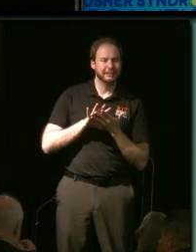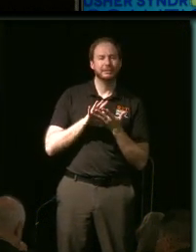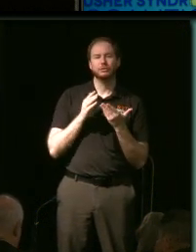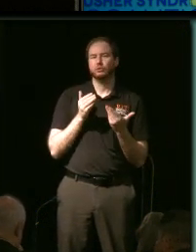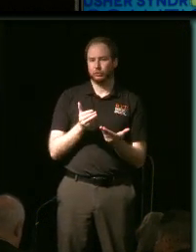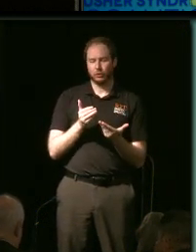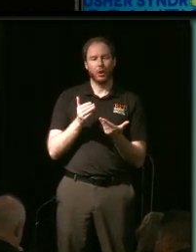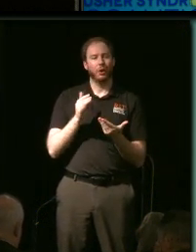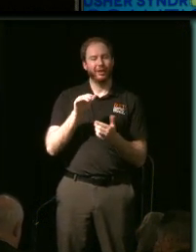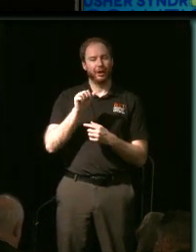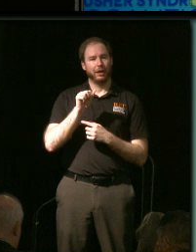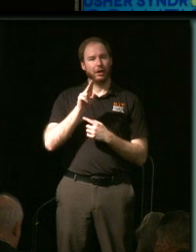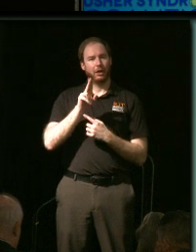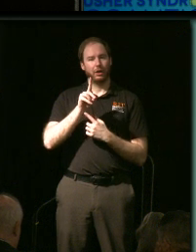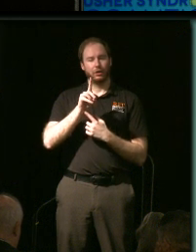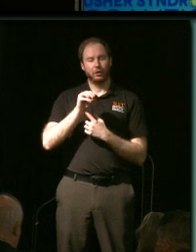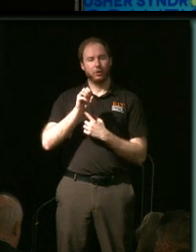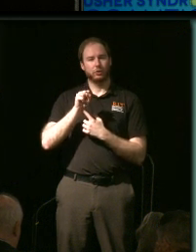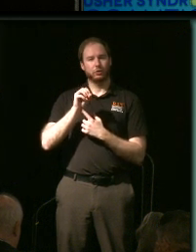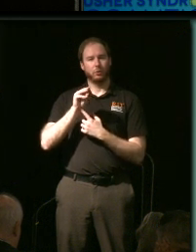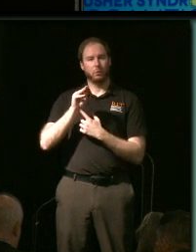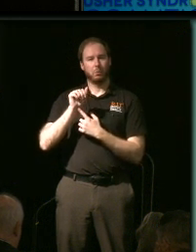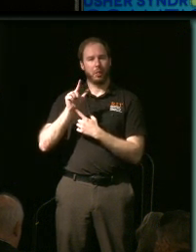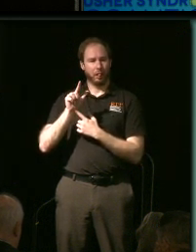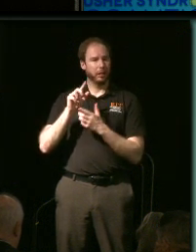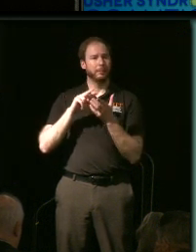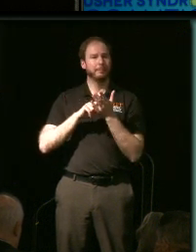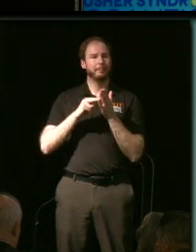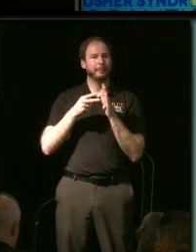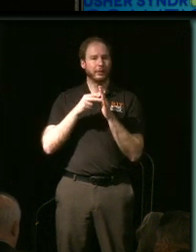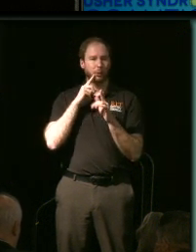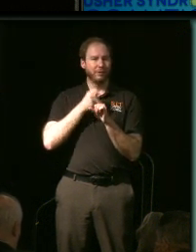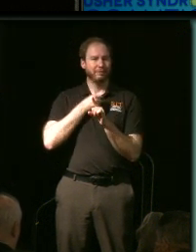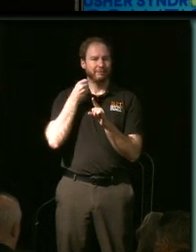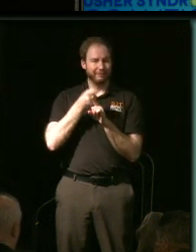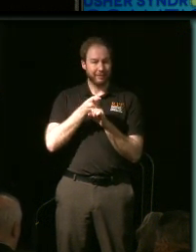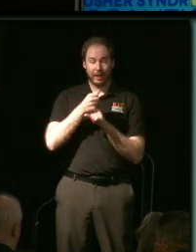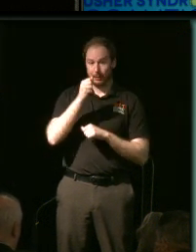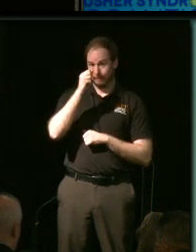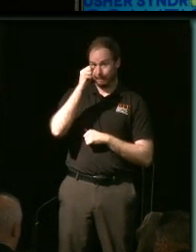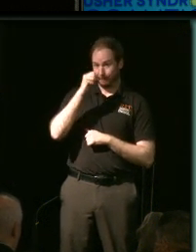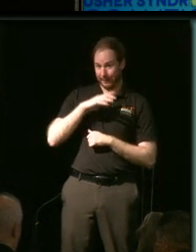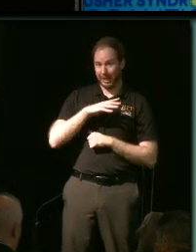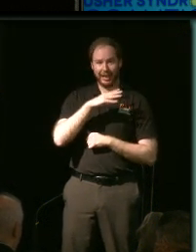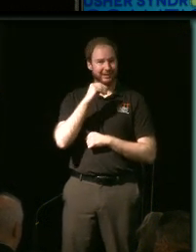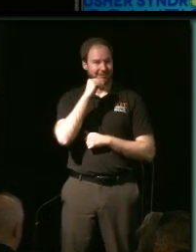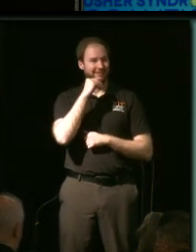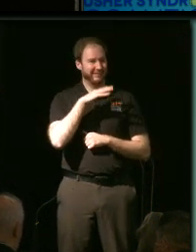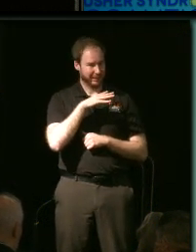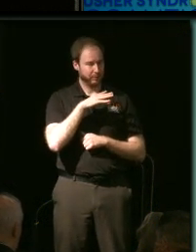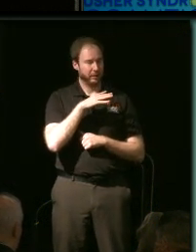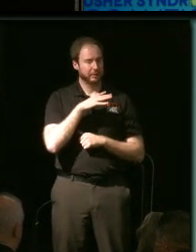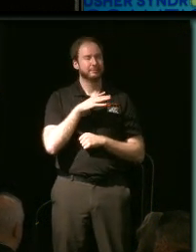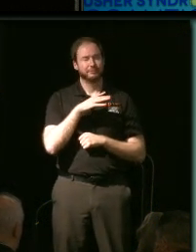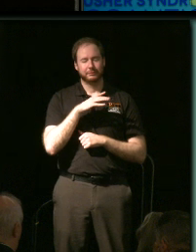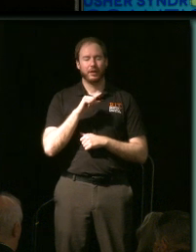So autosomal means that it affects both males and females